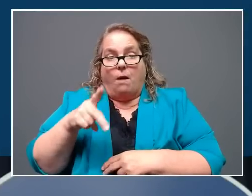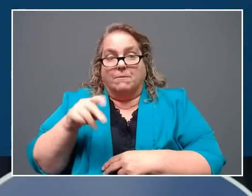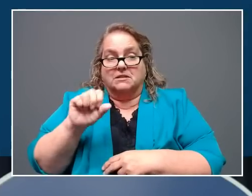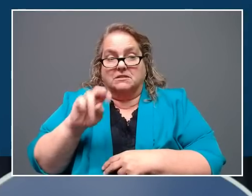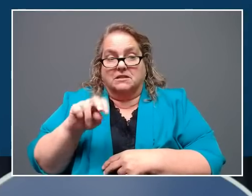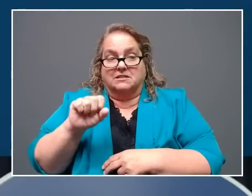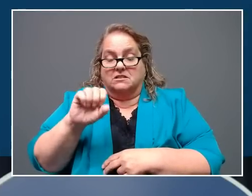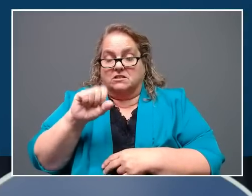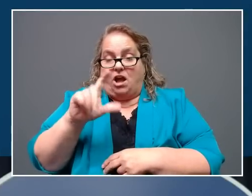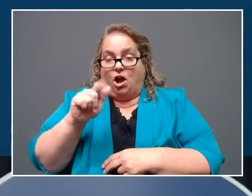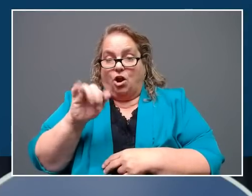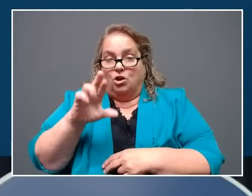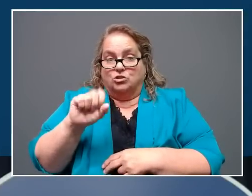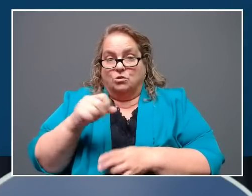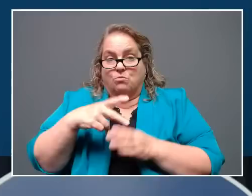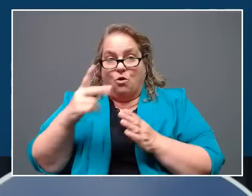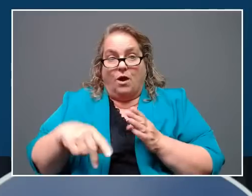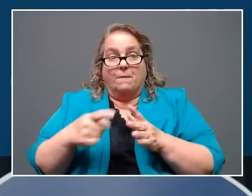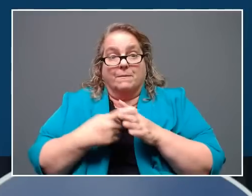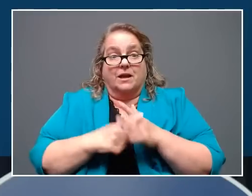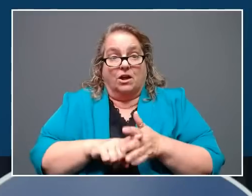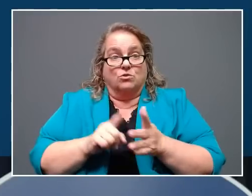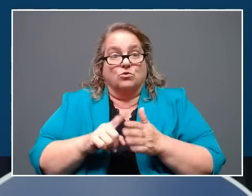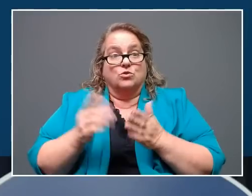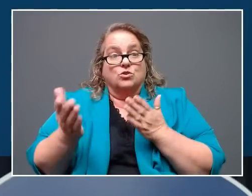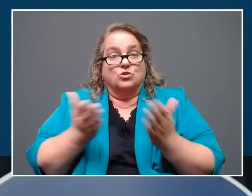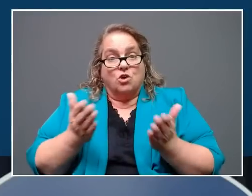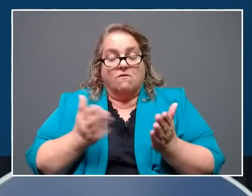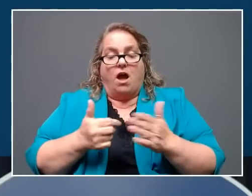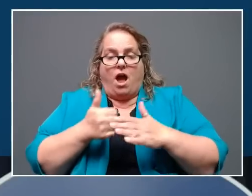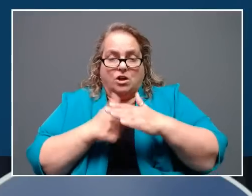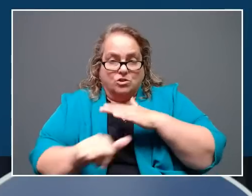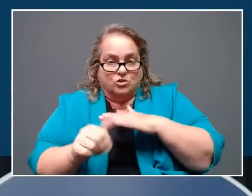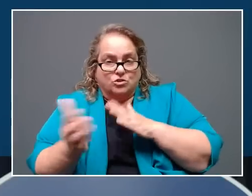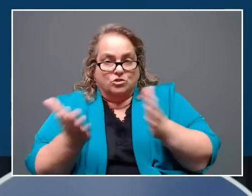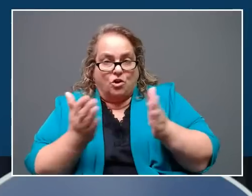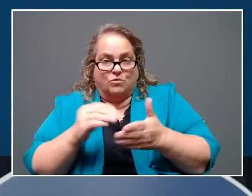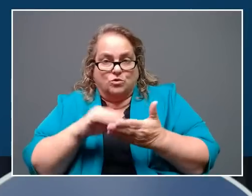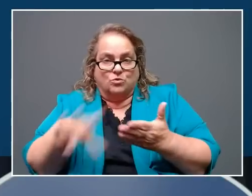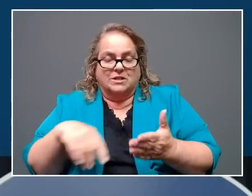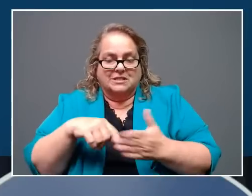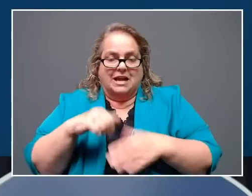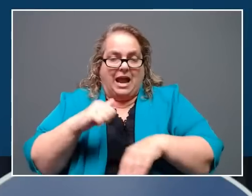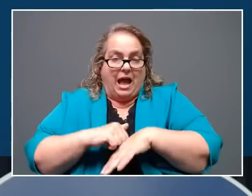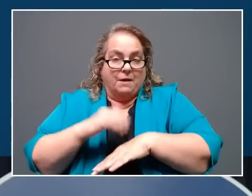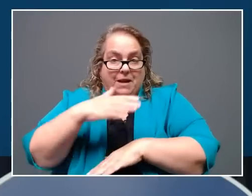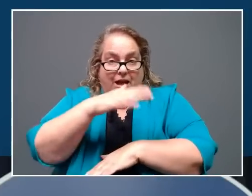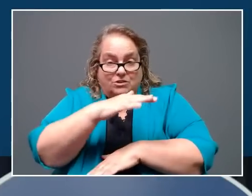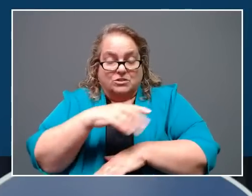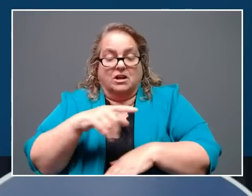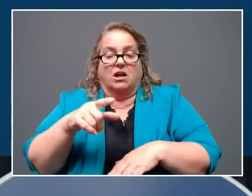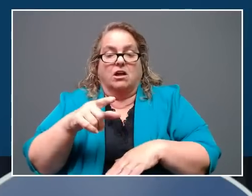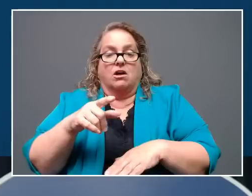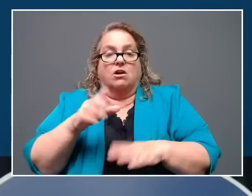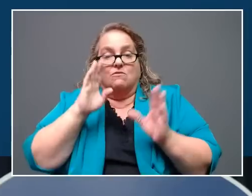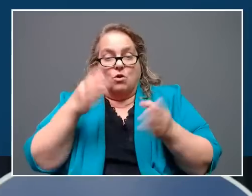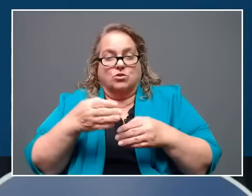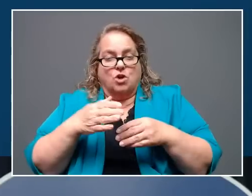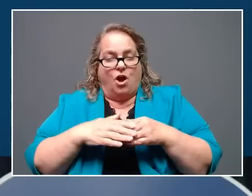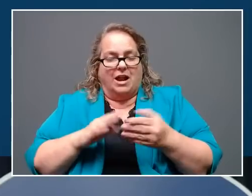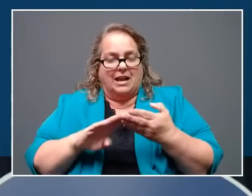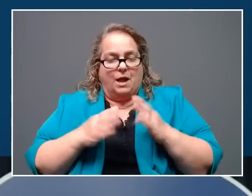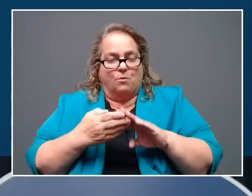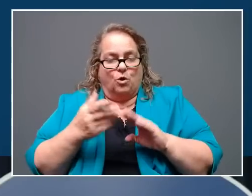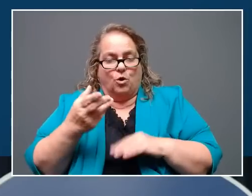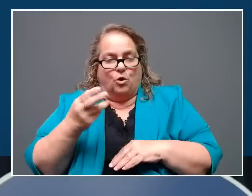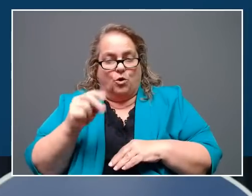as a way of serving the needs of underserved students in Appalachia. It focuses on a neighborhood in Clay County where